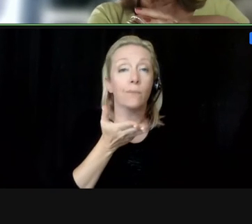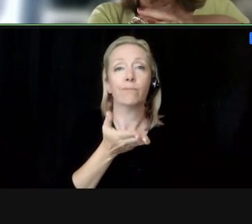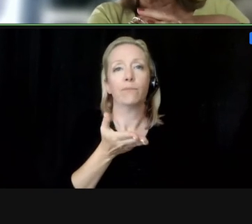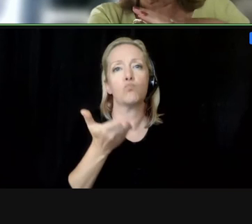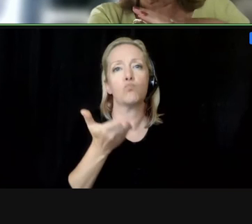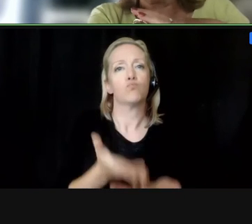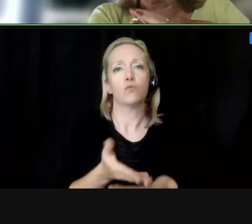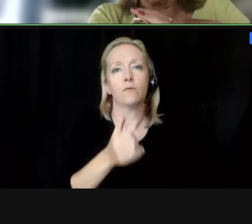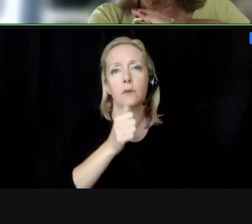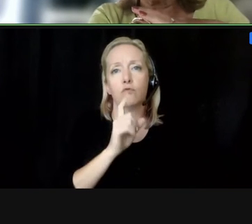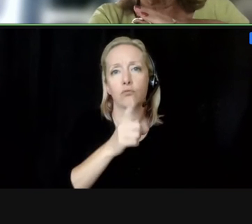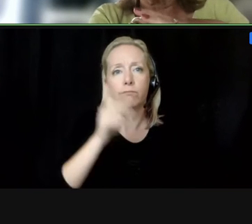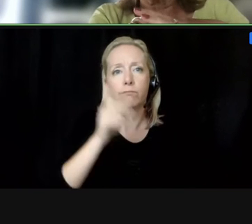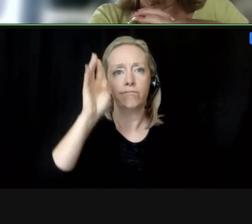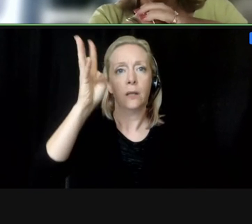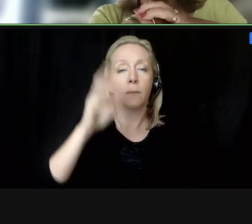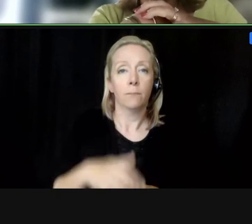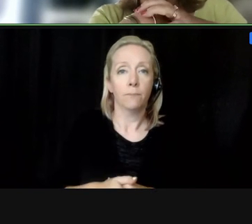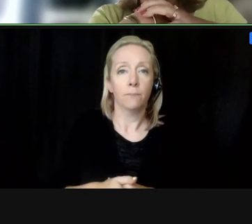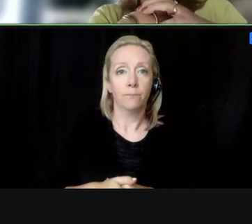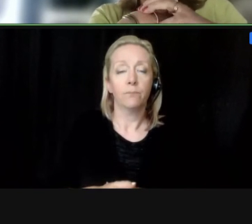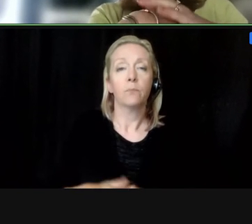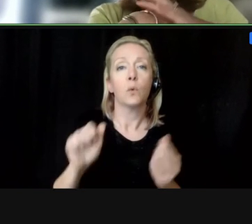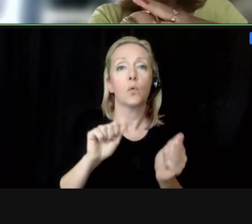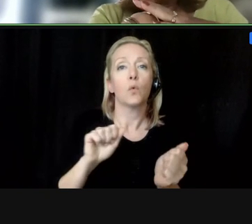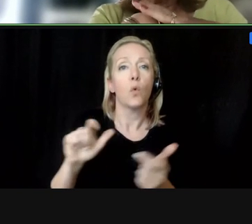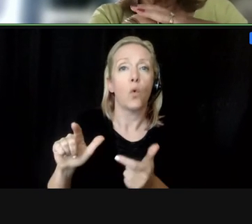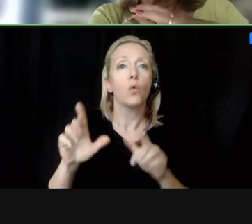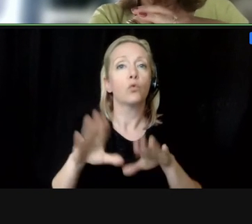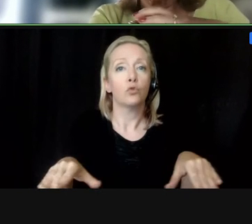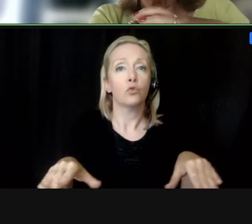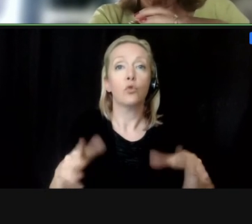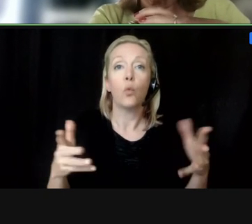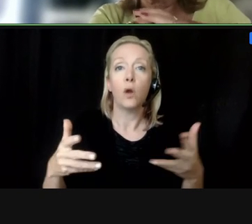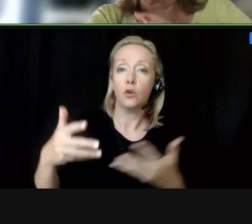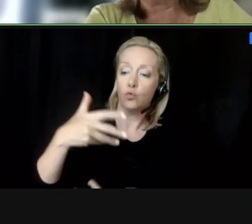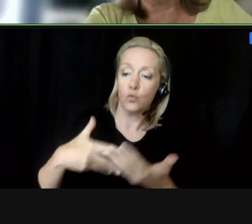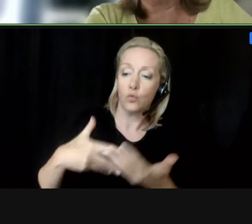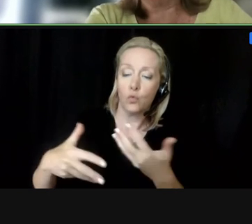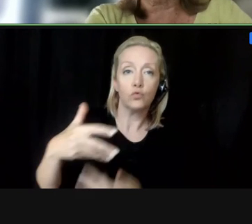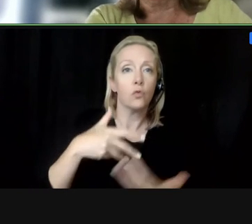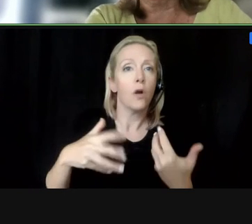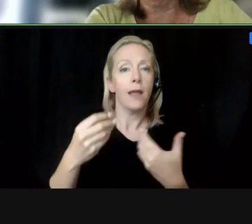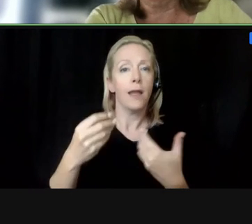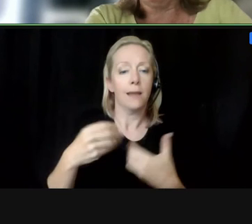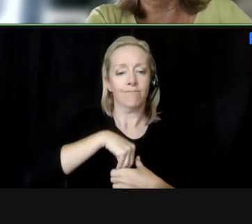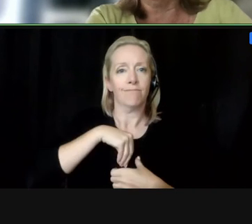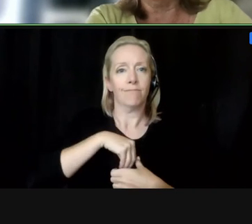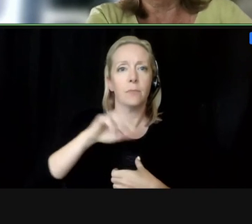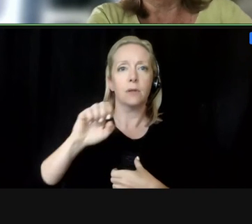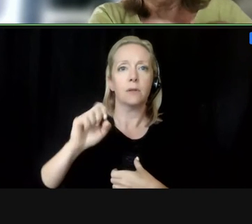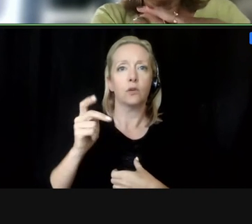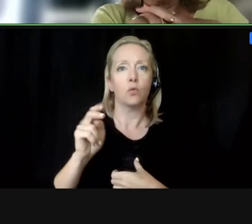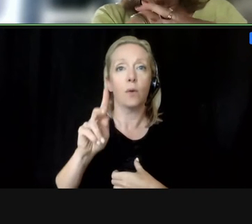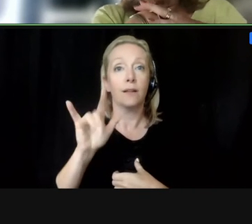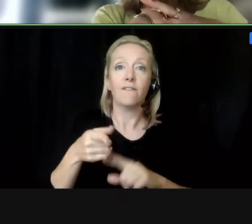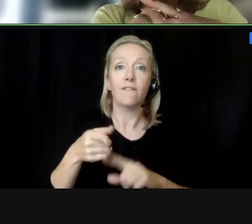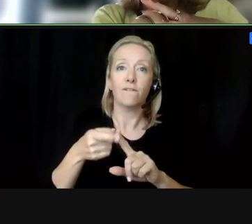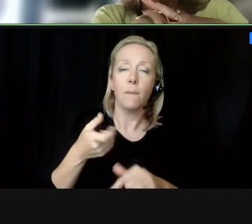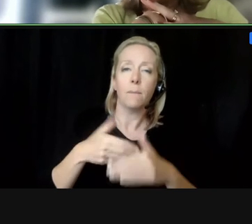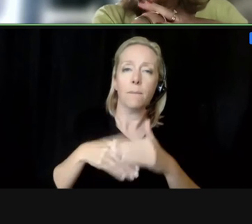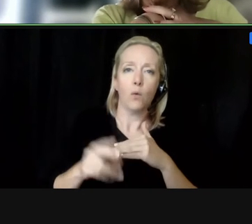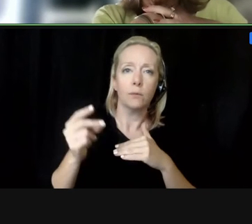The truth is that all children are social and sexual beings from the day they are born. We